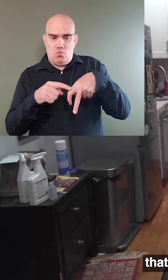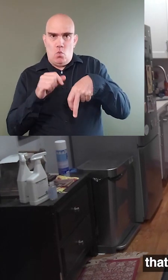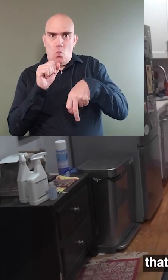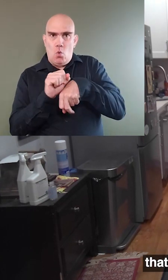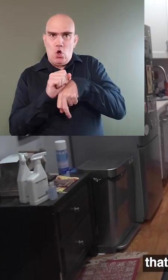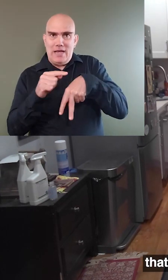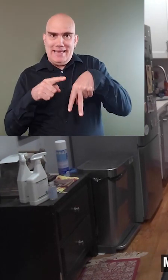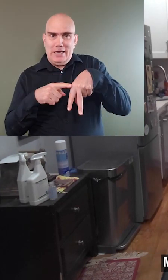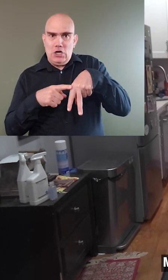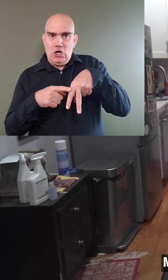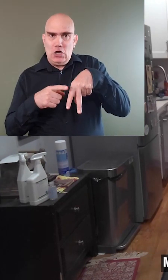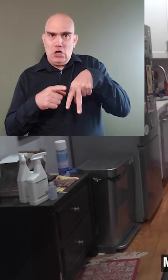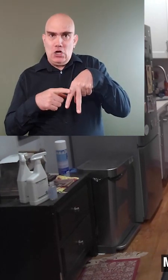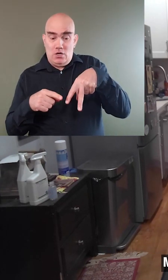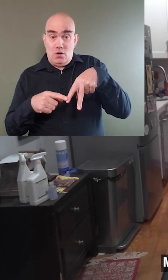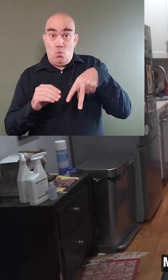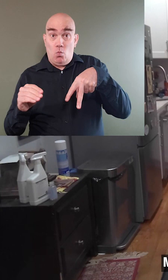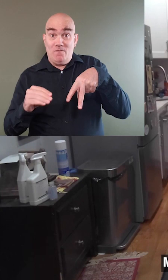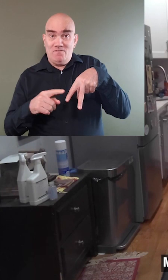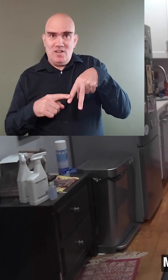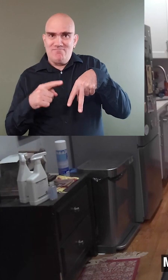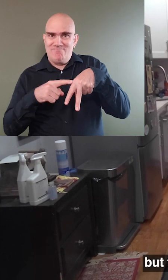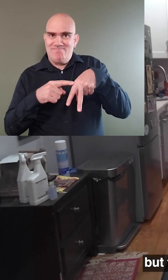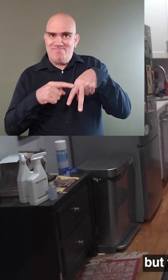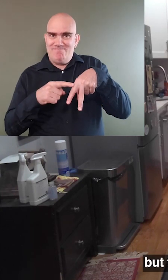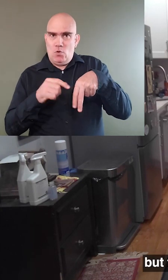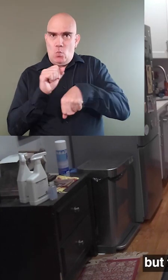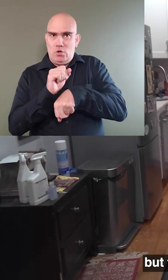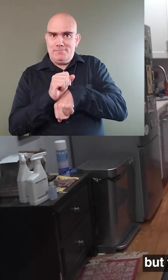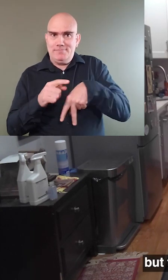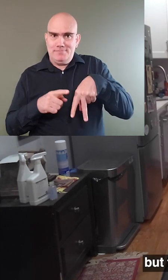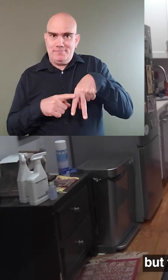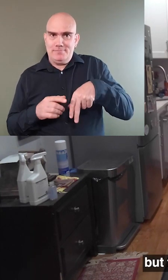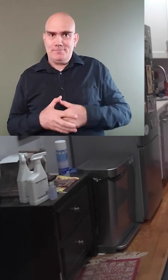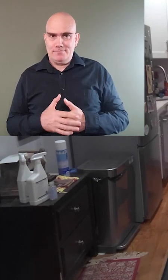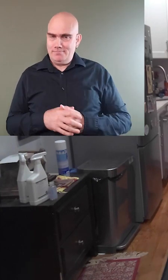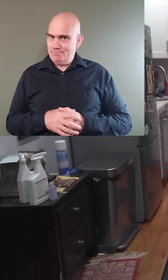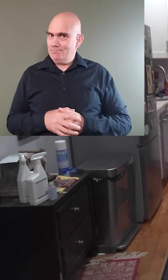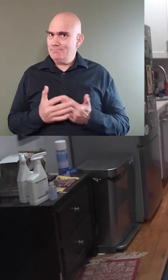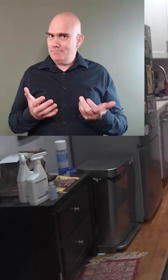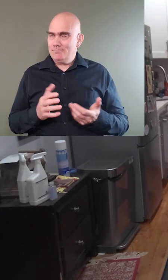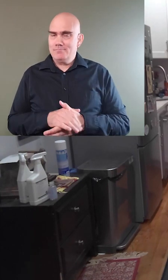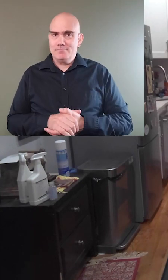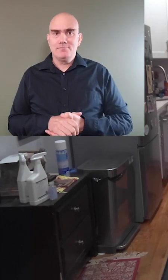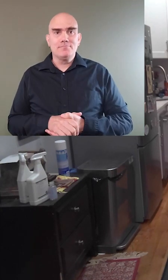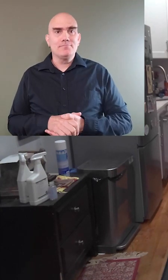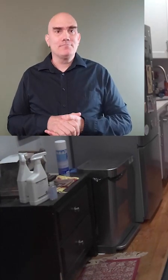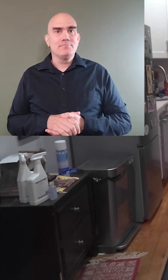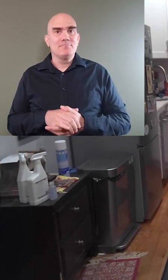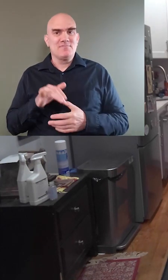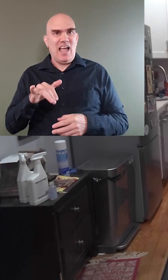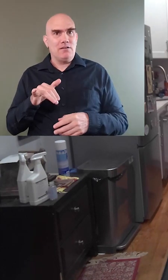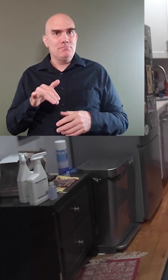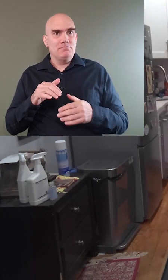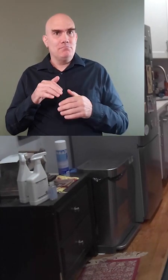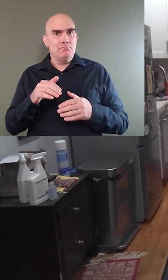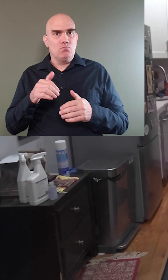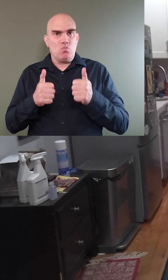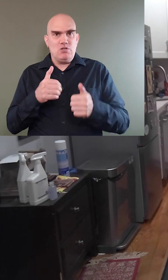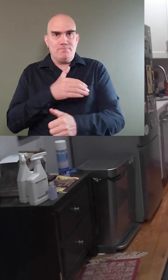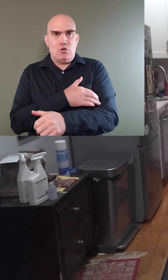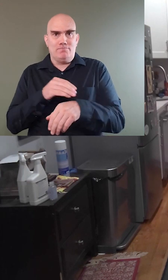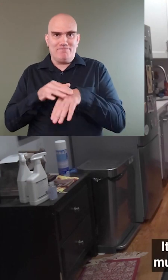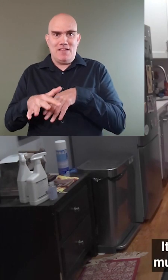unbend my knee. My lower leg is in motion, but the muscles in my lower leg are not the ones acting on the